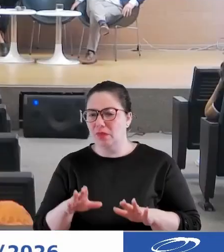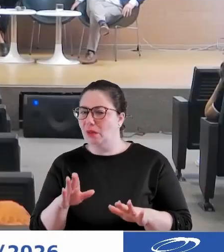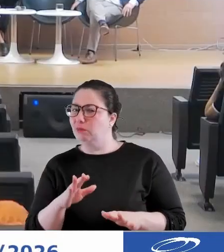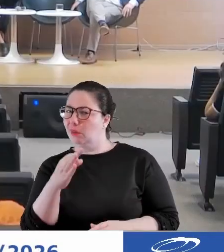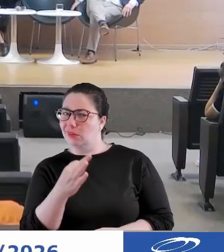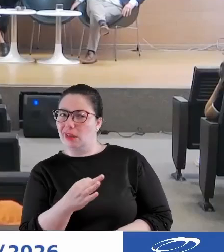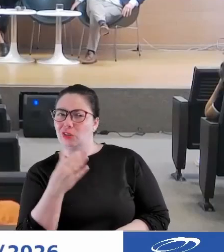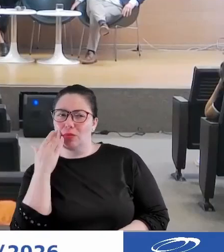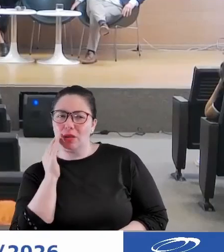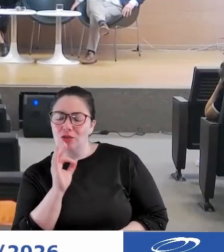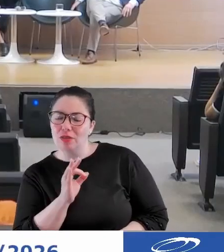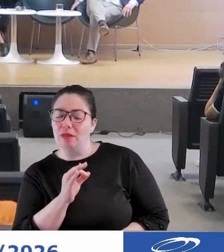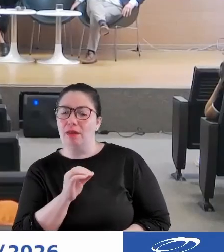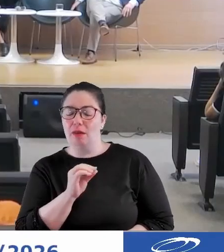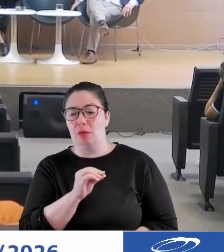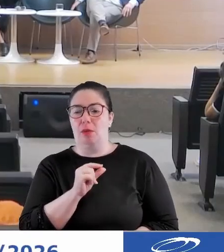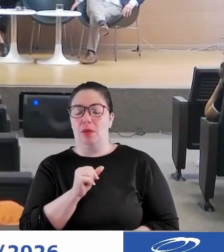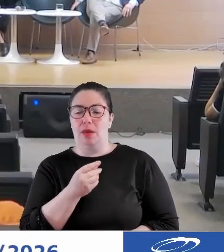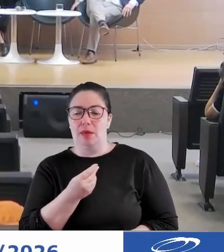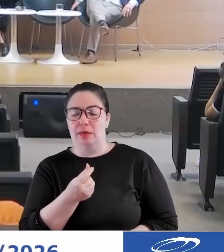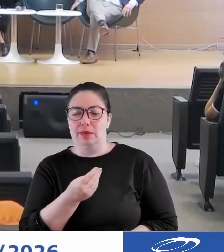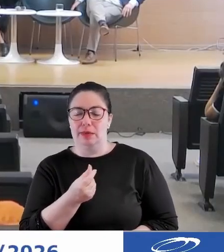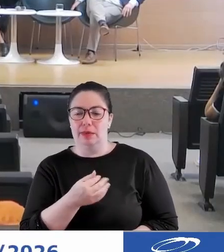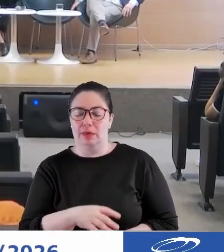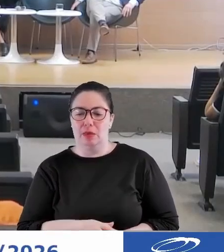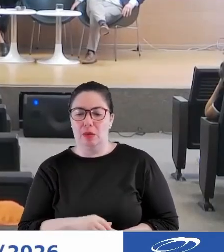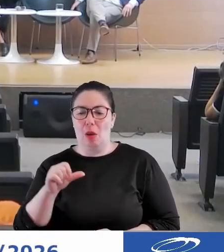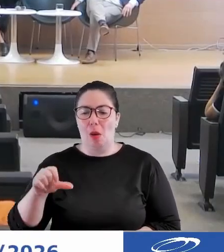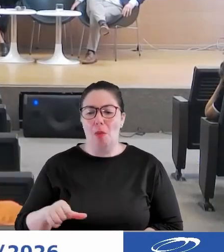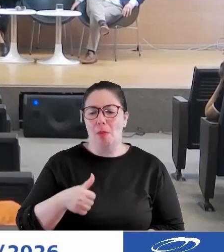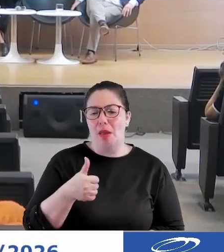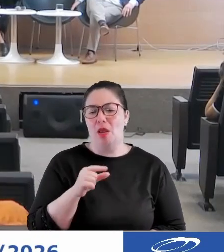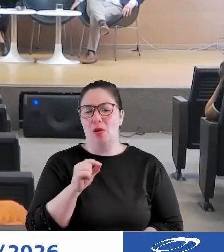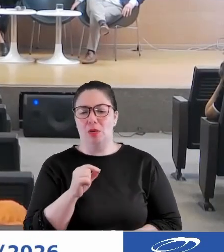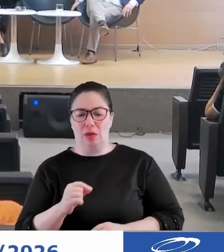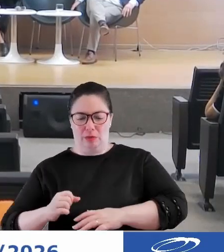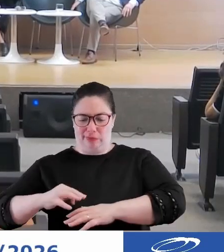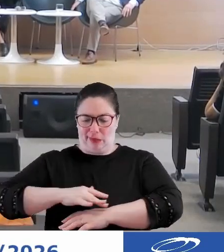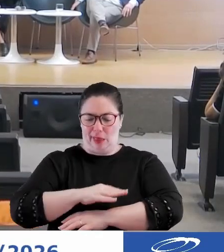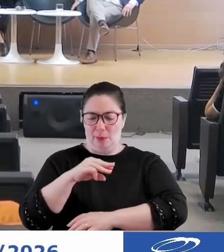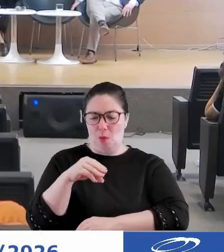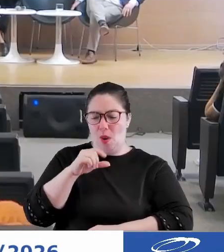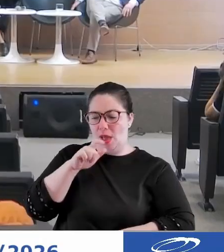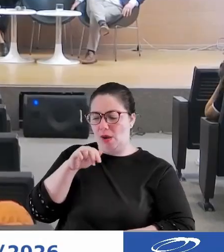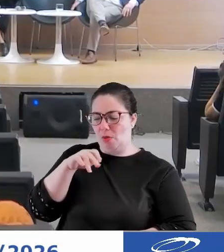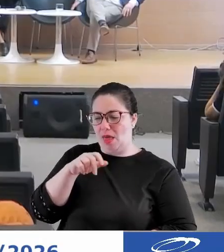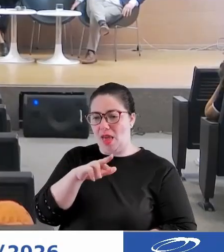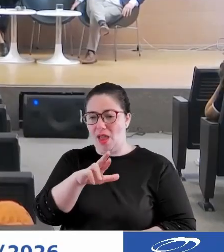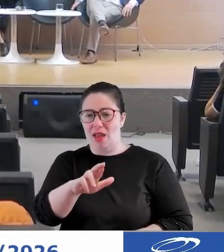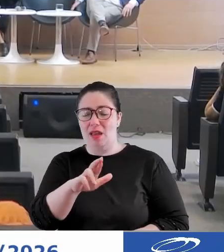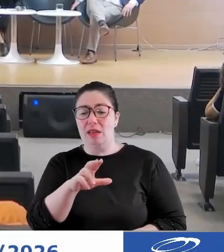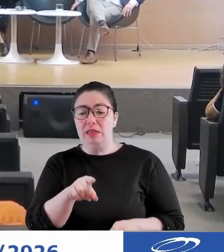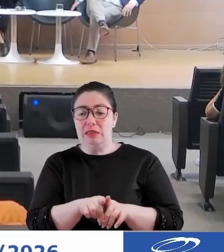that beta-lactams are best for being small molecules and because of the protein binding